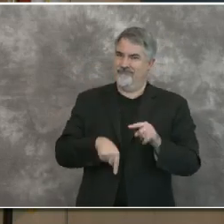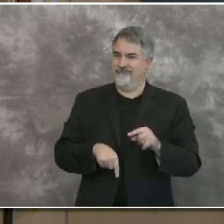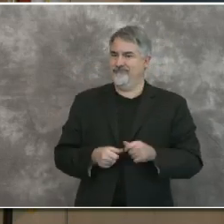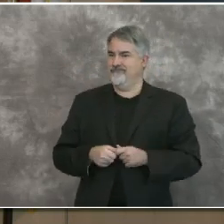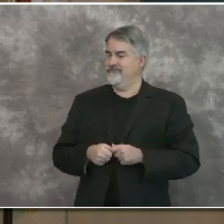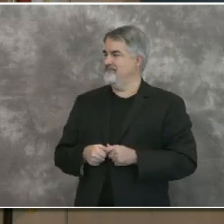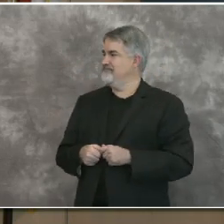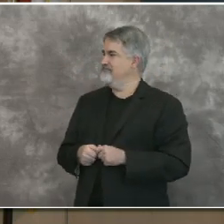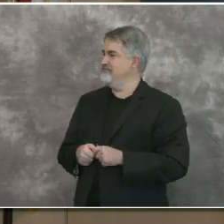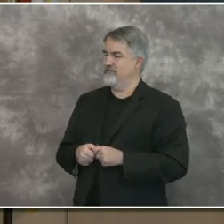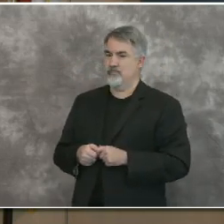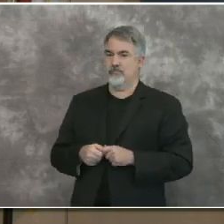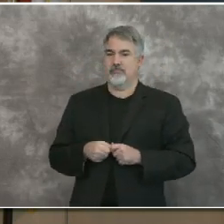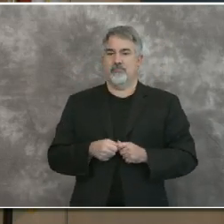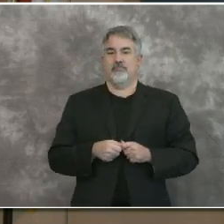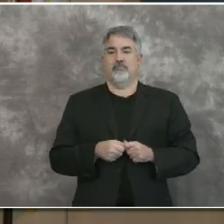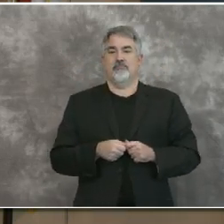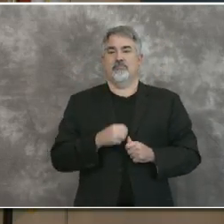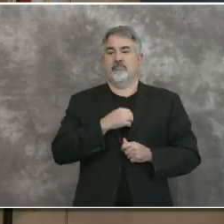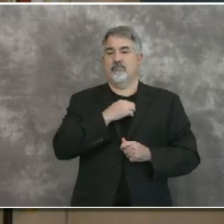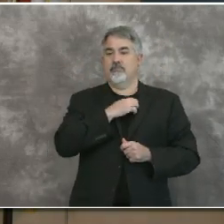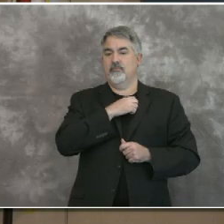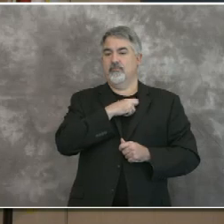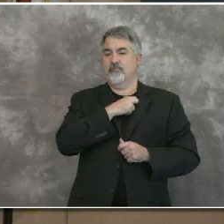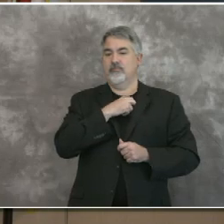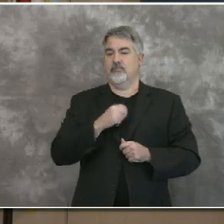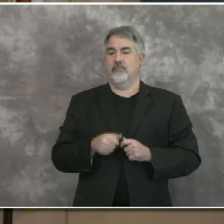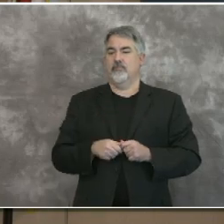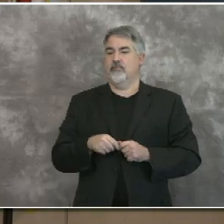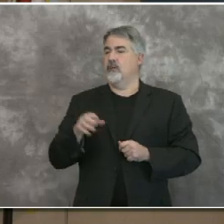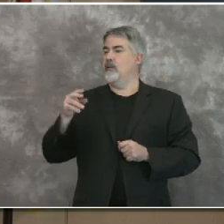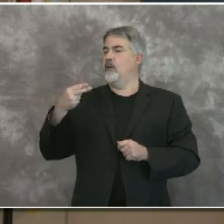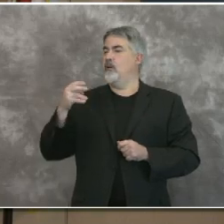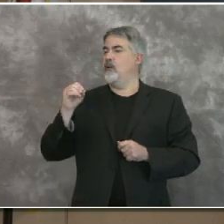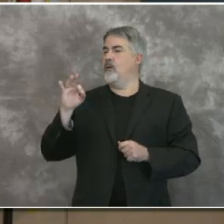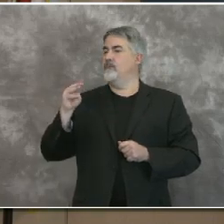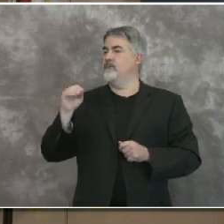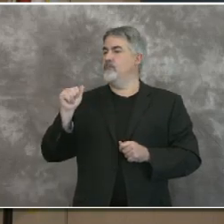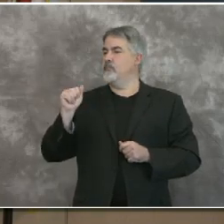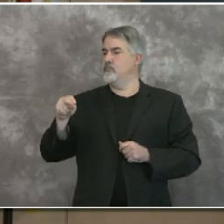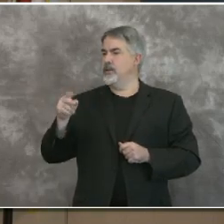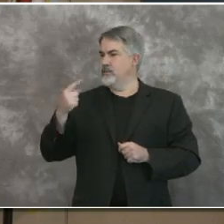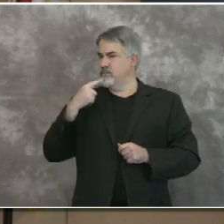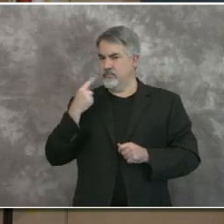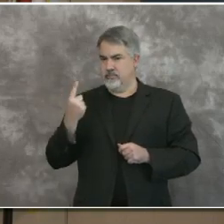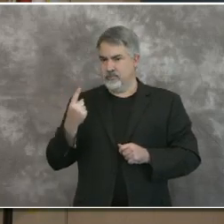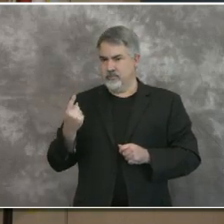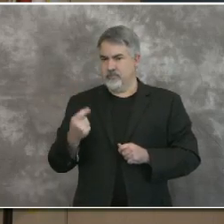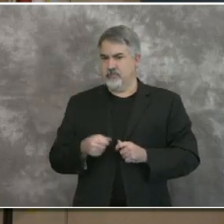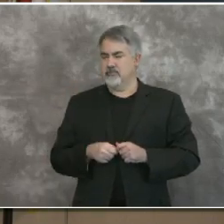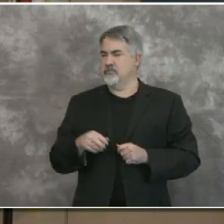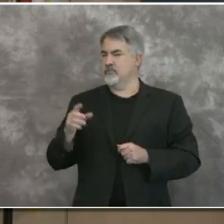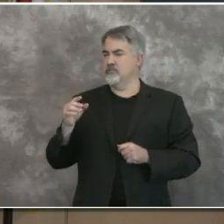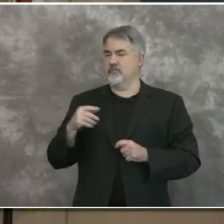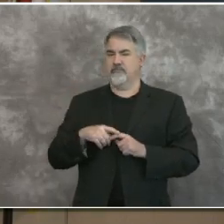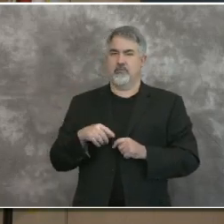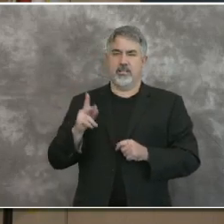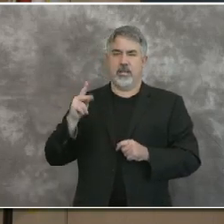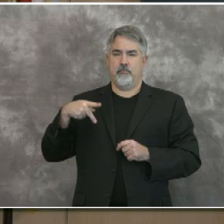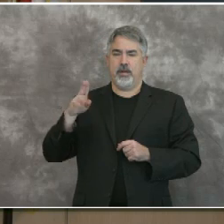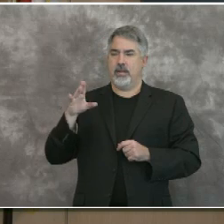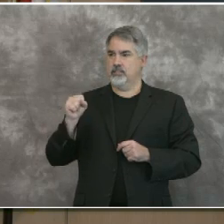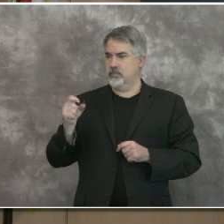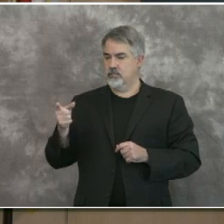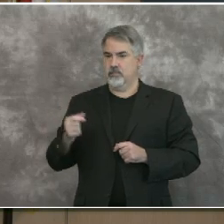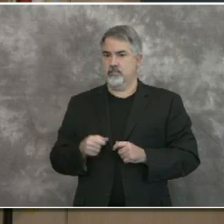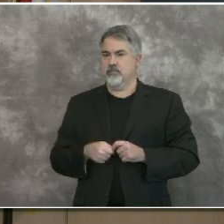Matt Hoffman with KPBS, please state your question. Hi, I was wondering, what would you say to business owners who are stressing right